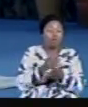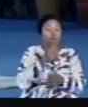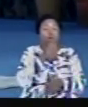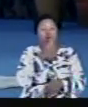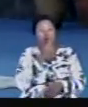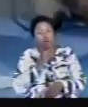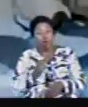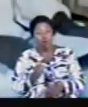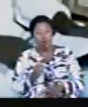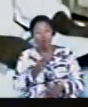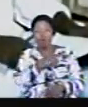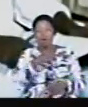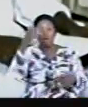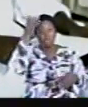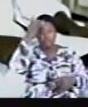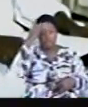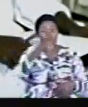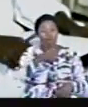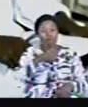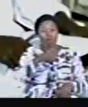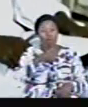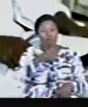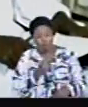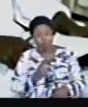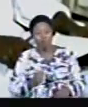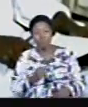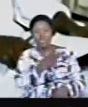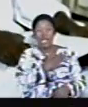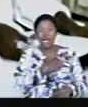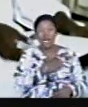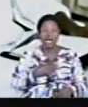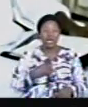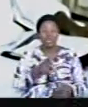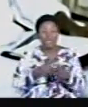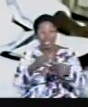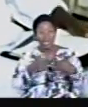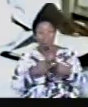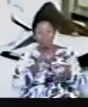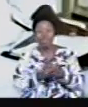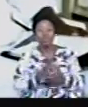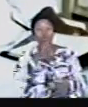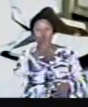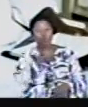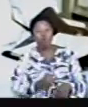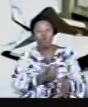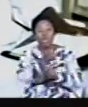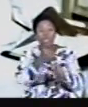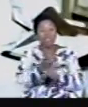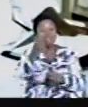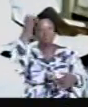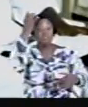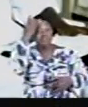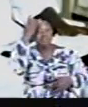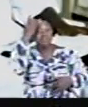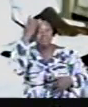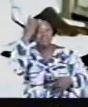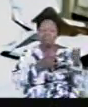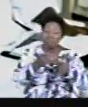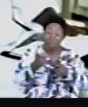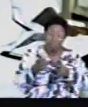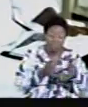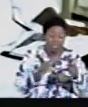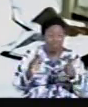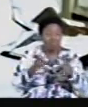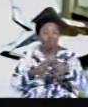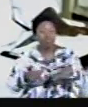sick, old, and they have old age disease, and they are managing to live, and